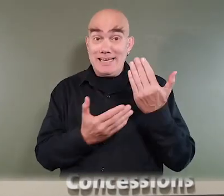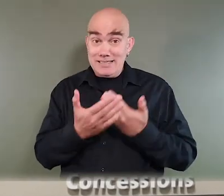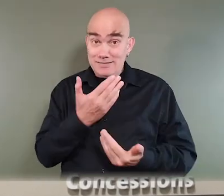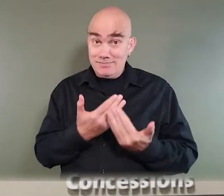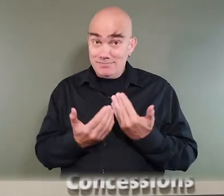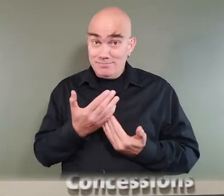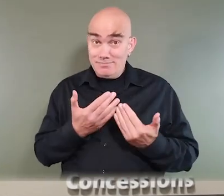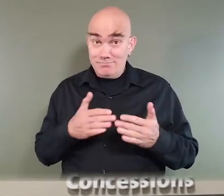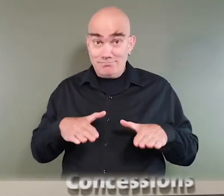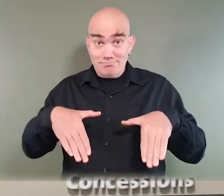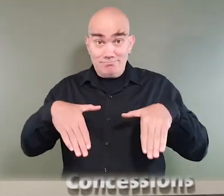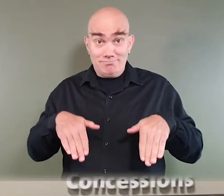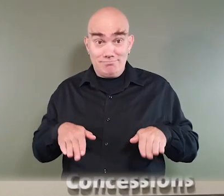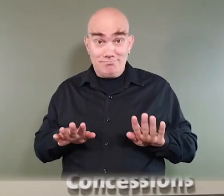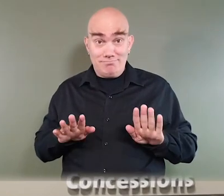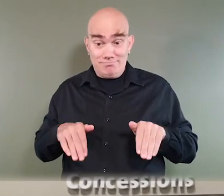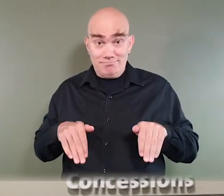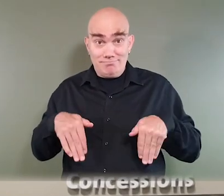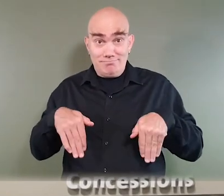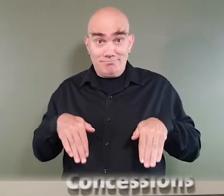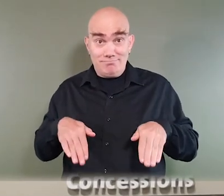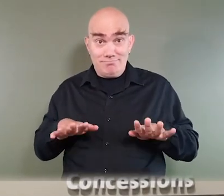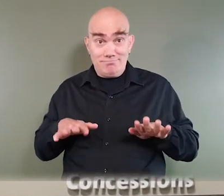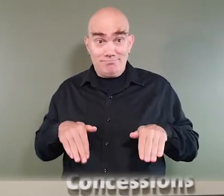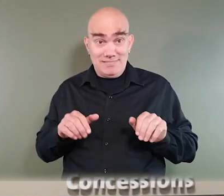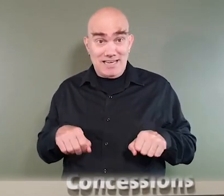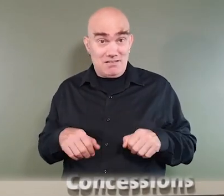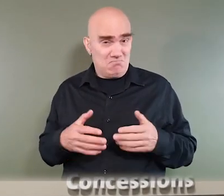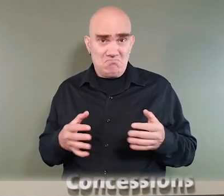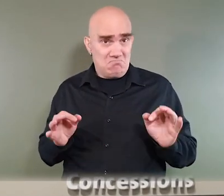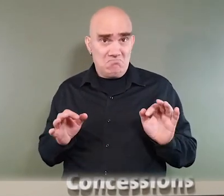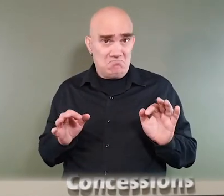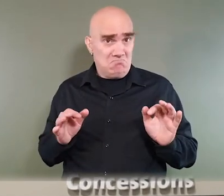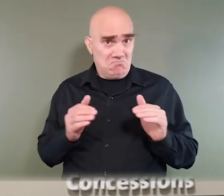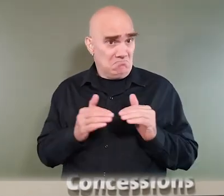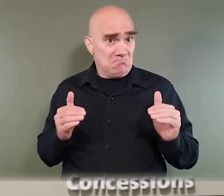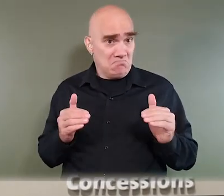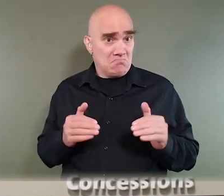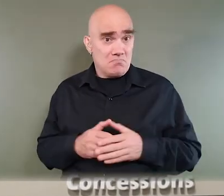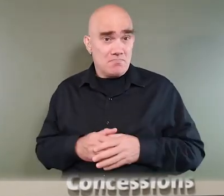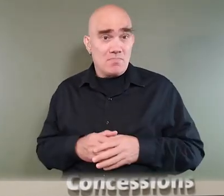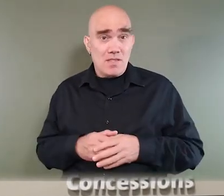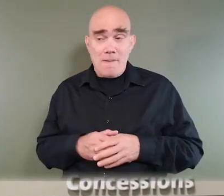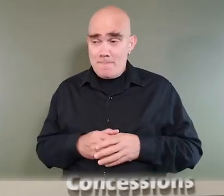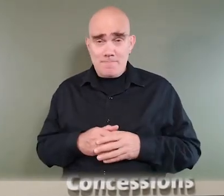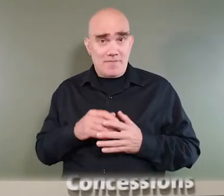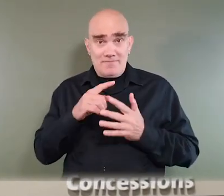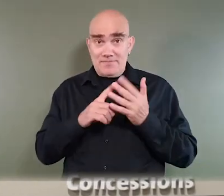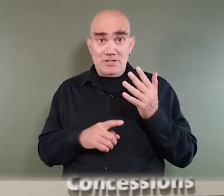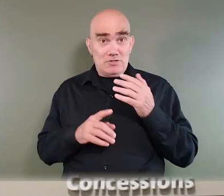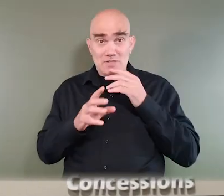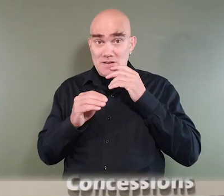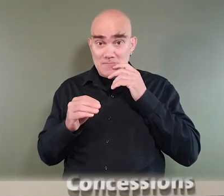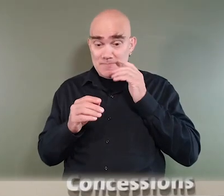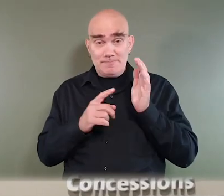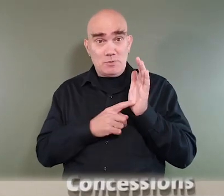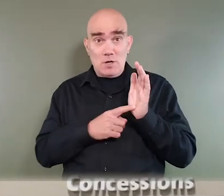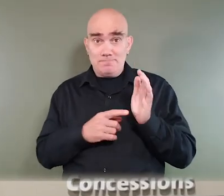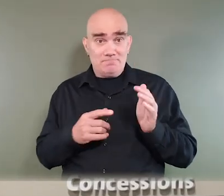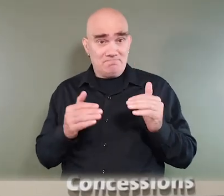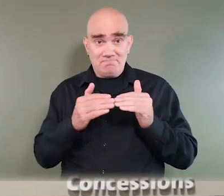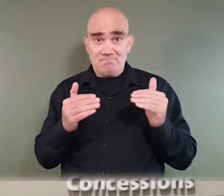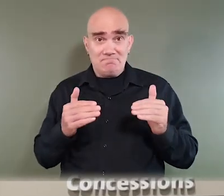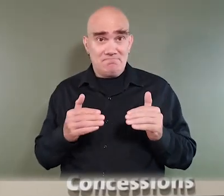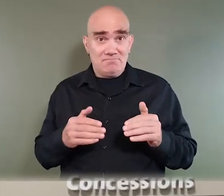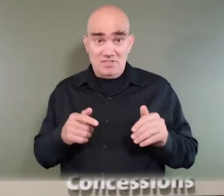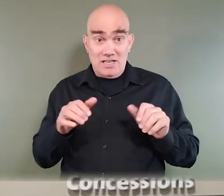Right? Fingers and palms, there you go. It counts. Fingers up and palms up work just the same. You can do both. If you